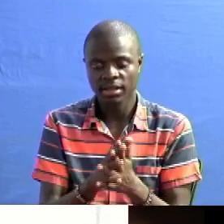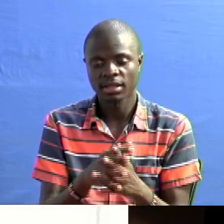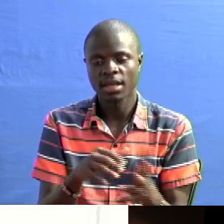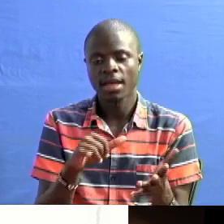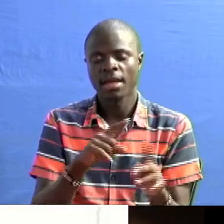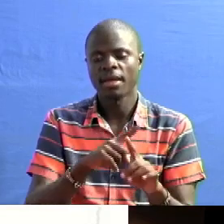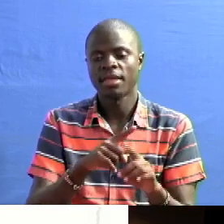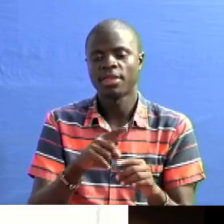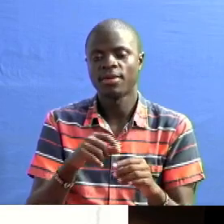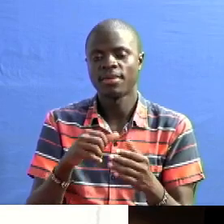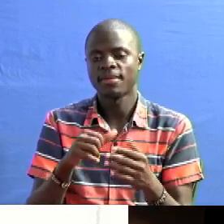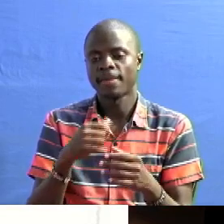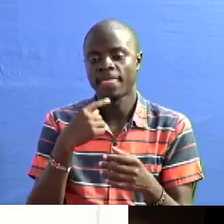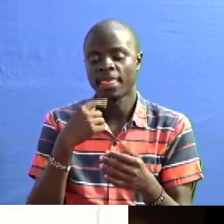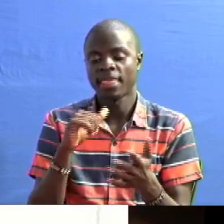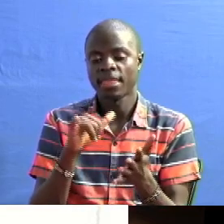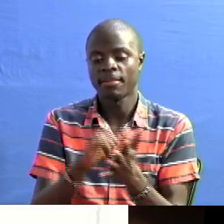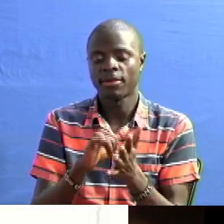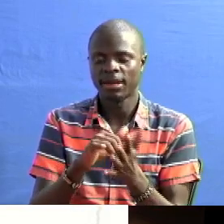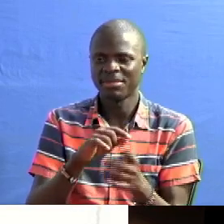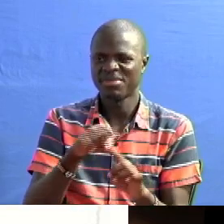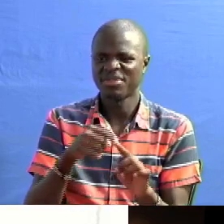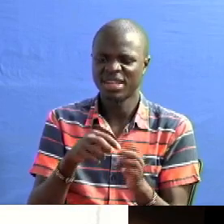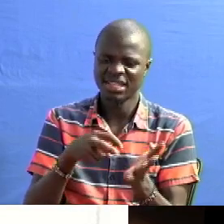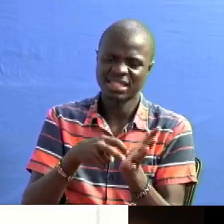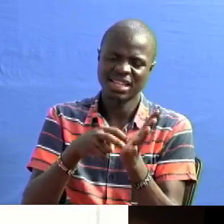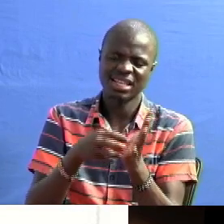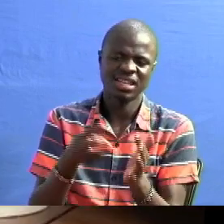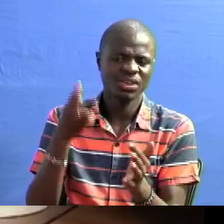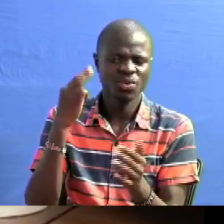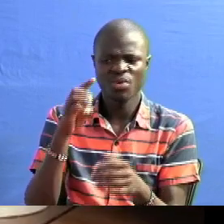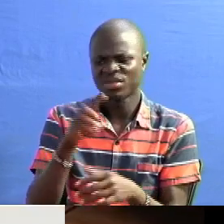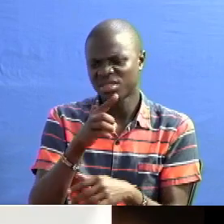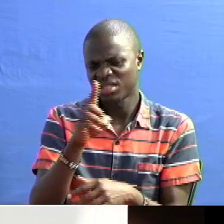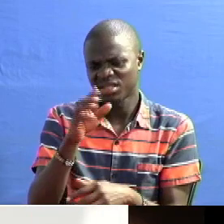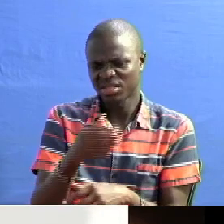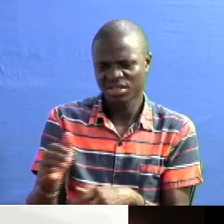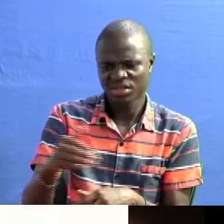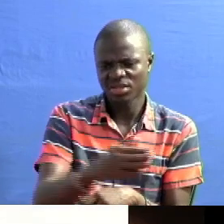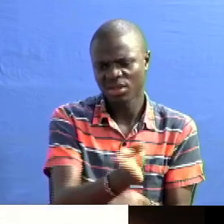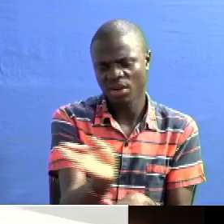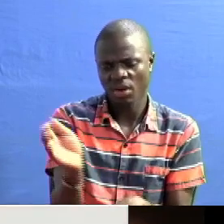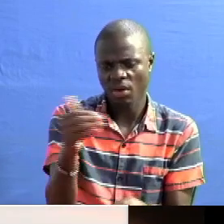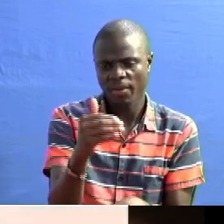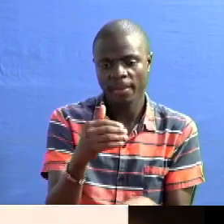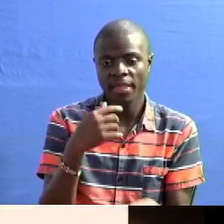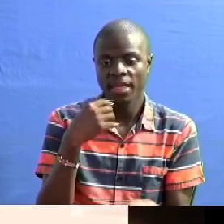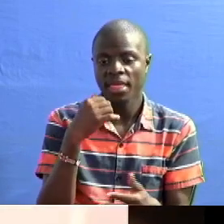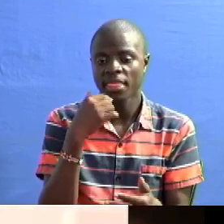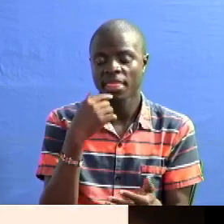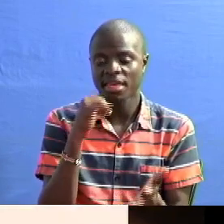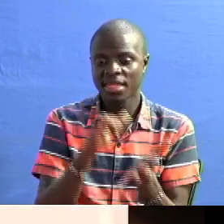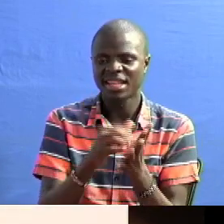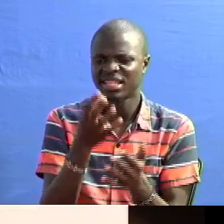shida ilikuwa mingi ni hii miguu akisimama inakaa hivi kombo hivi. Sasa ndio nikaelezewa tununue hizi